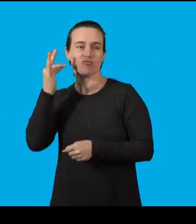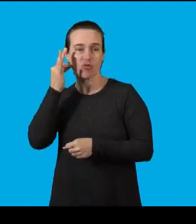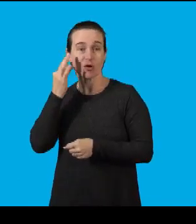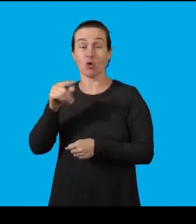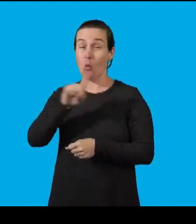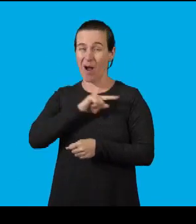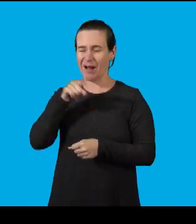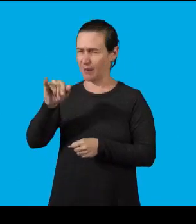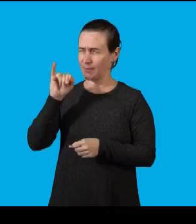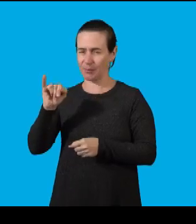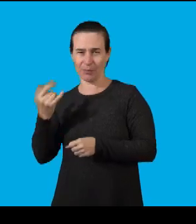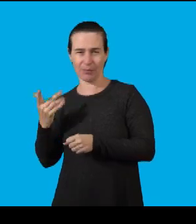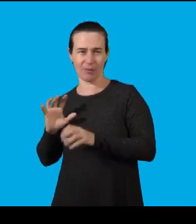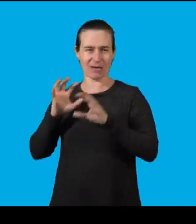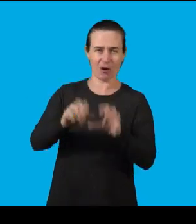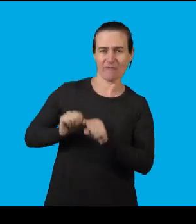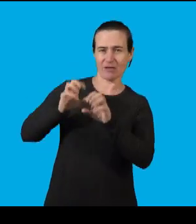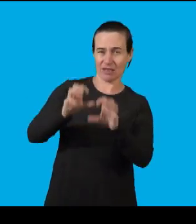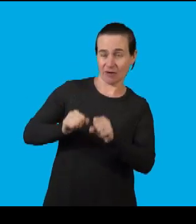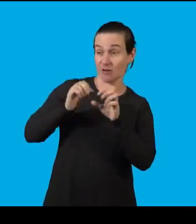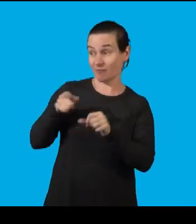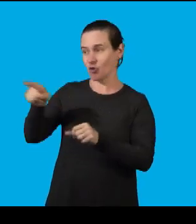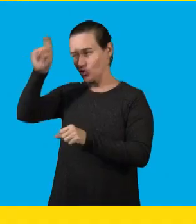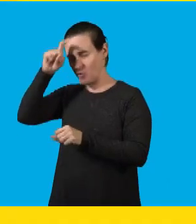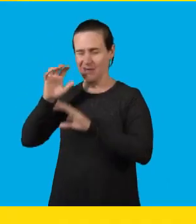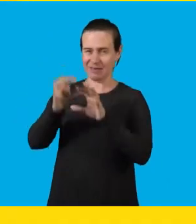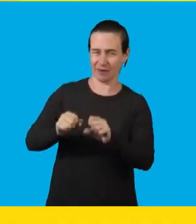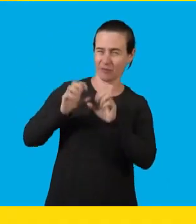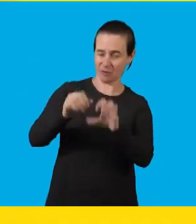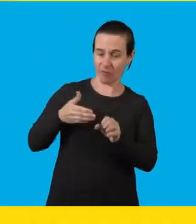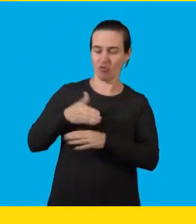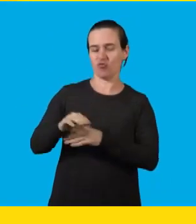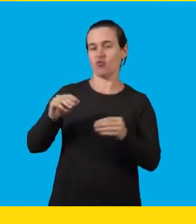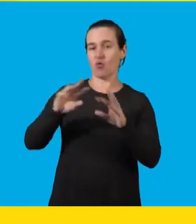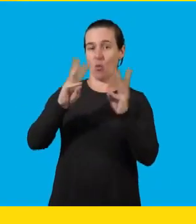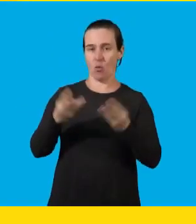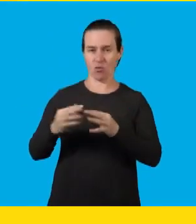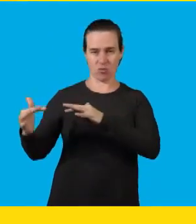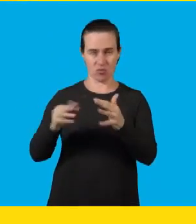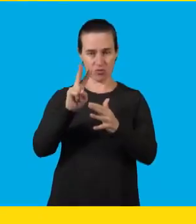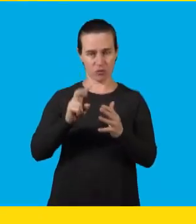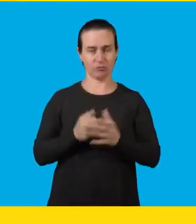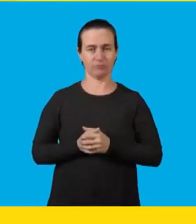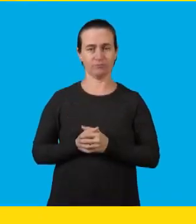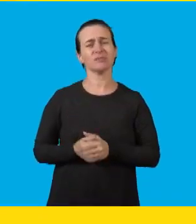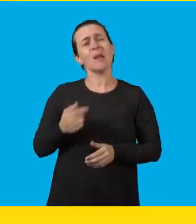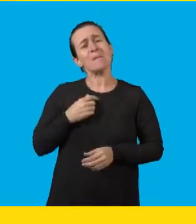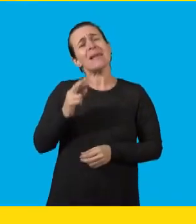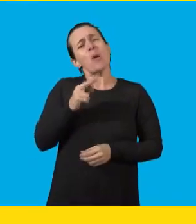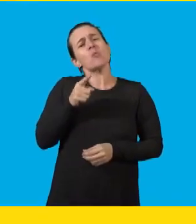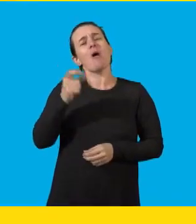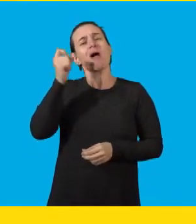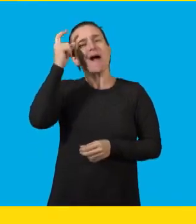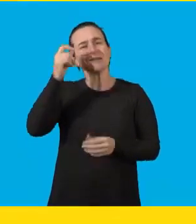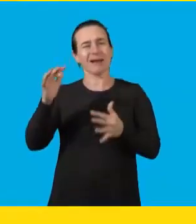hands of Germany within 70 years. I hope that has helped you understand how to apply